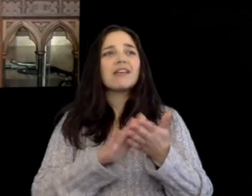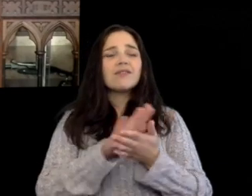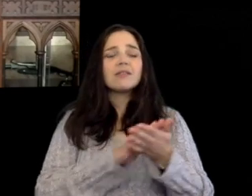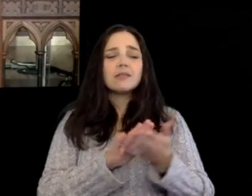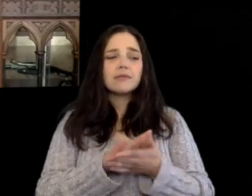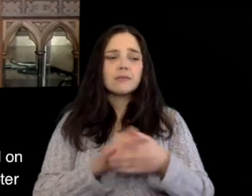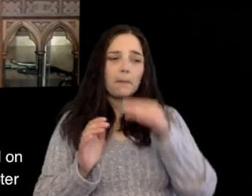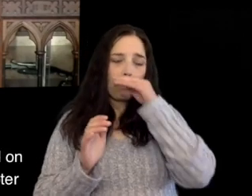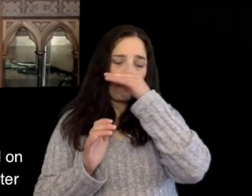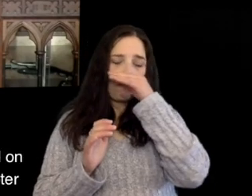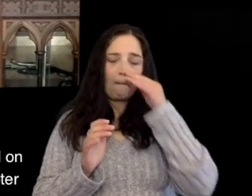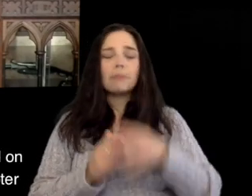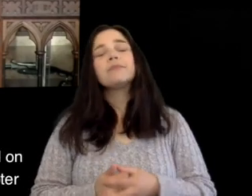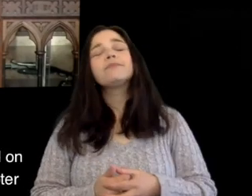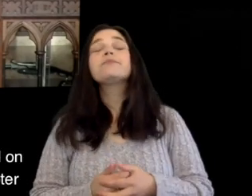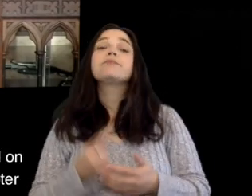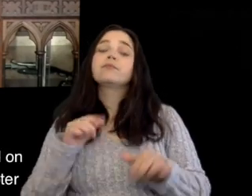forgiveness.